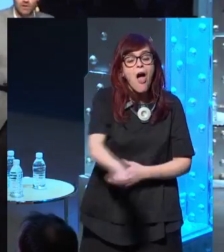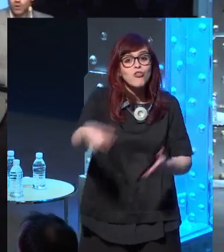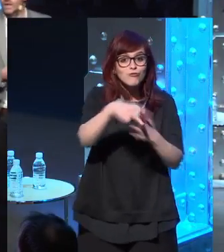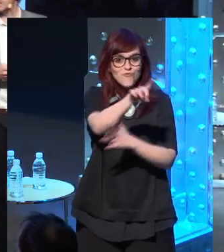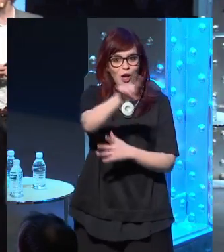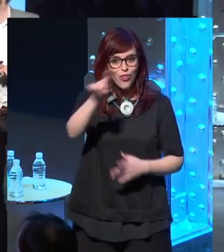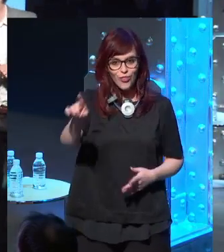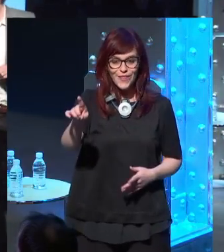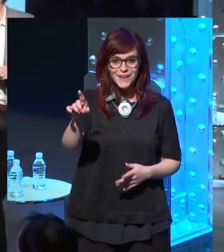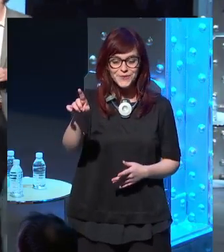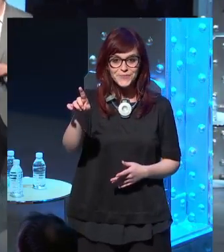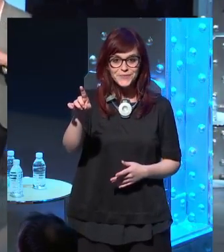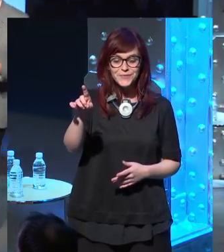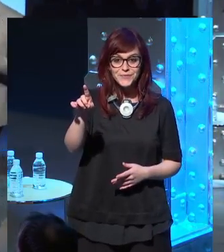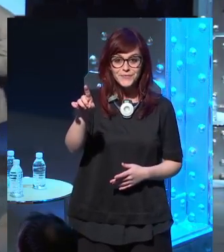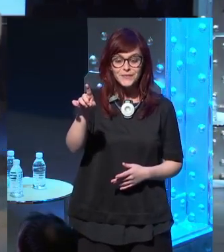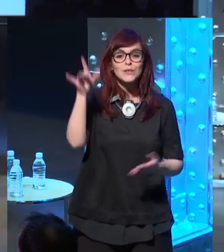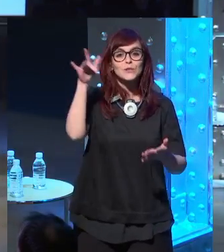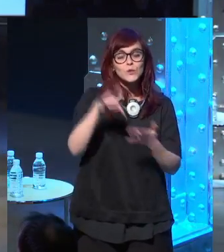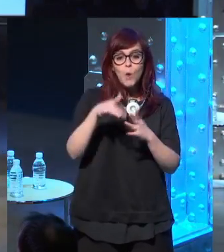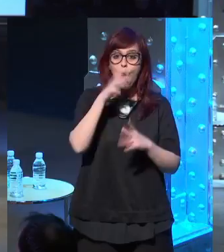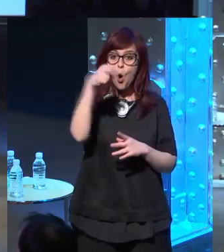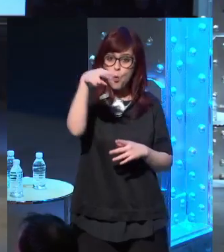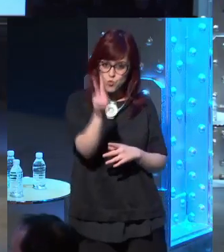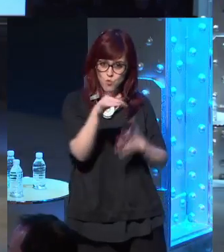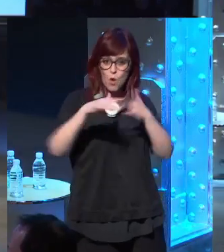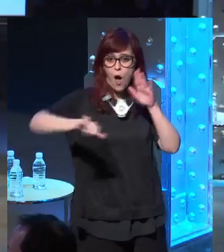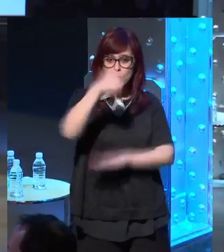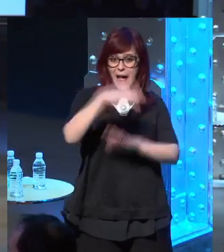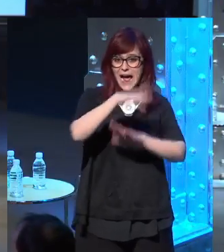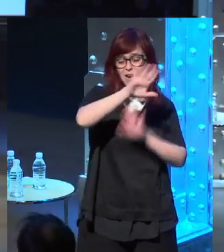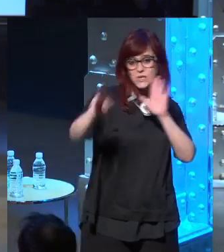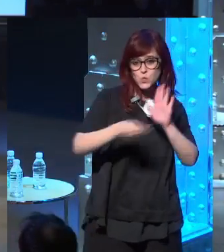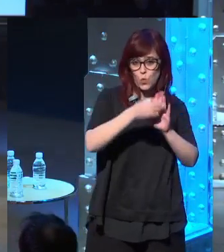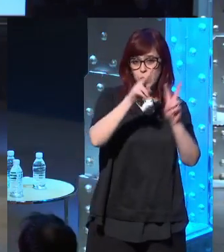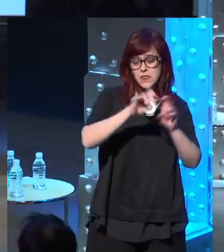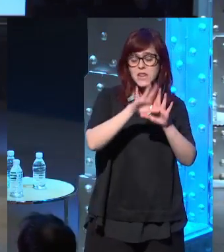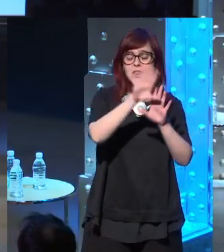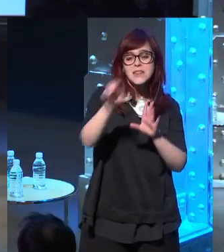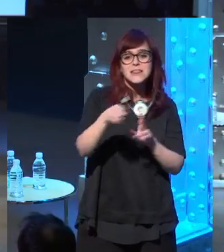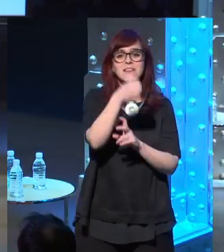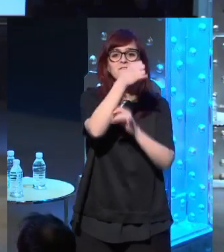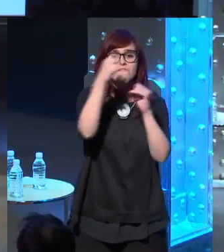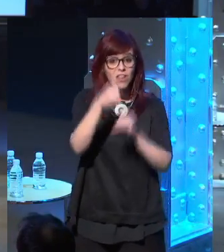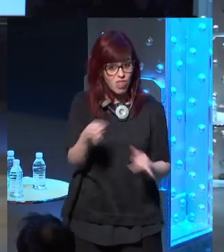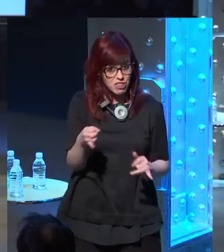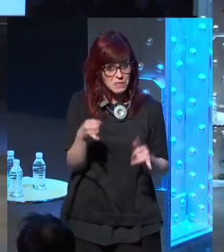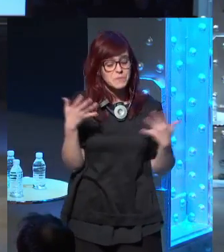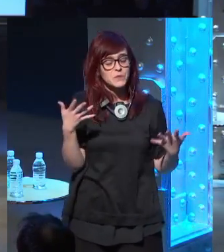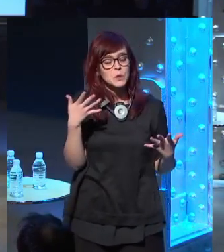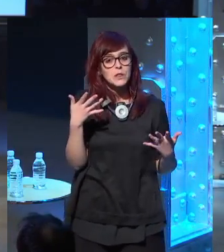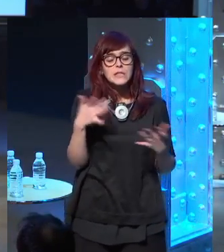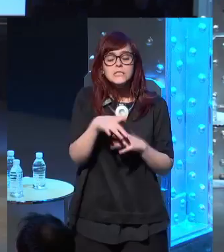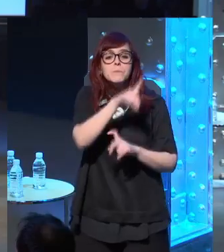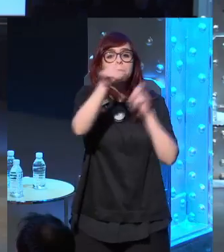2011, the UN passed a resolution on happiness. So it basically asks all countries of the world